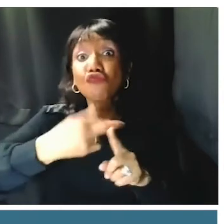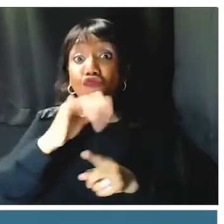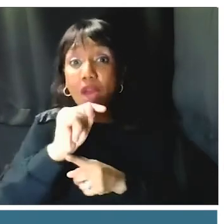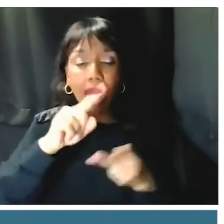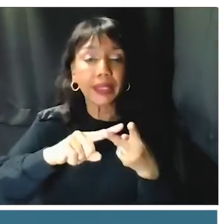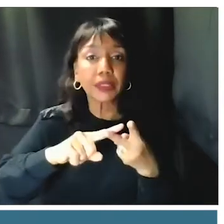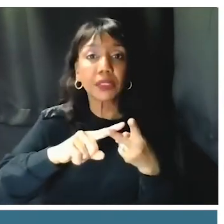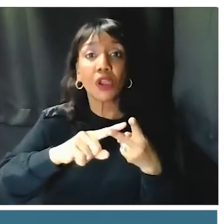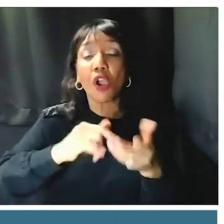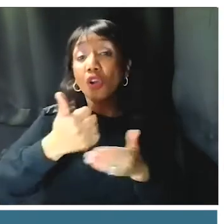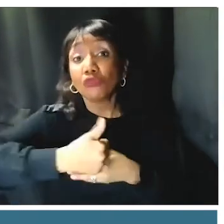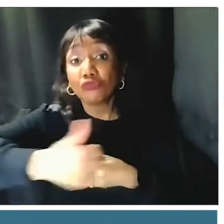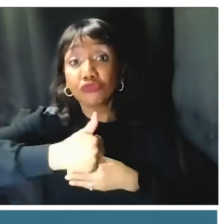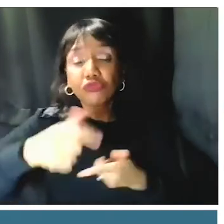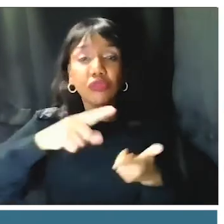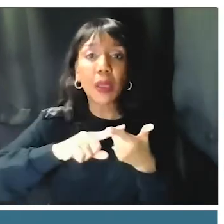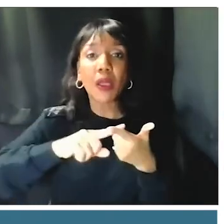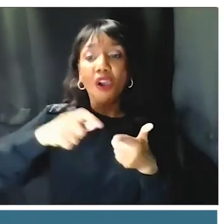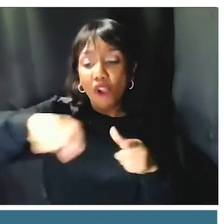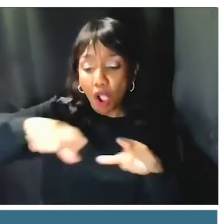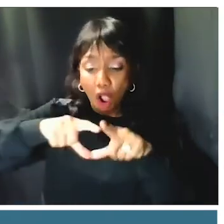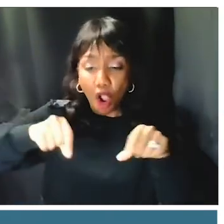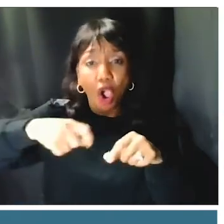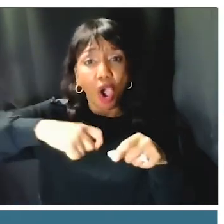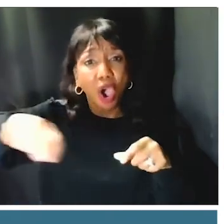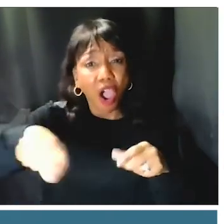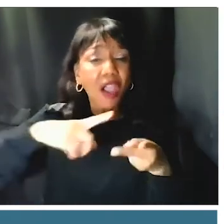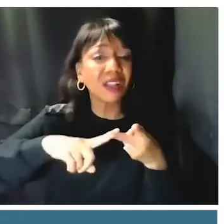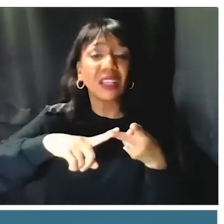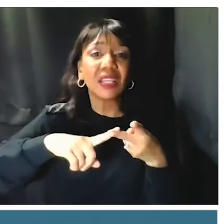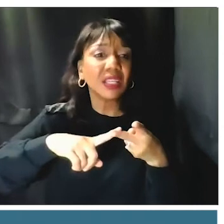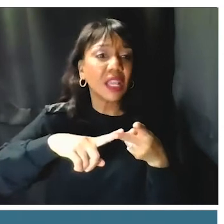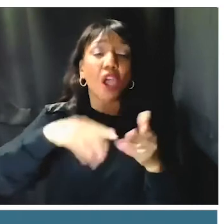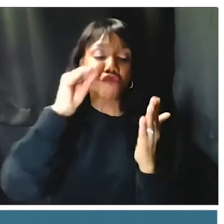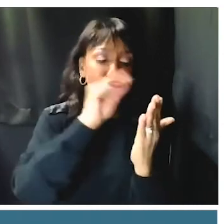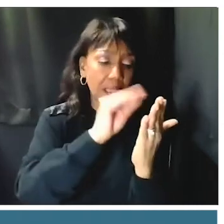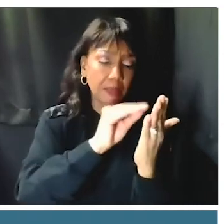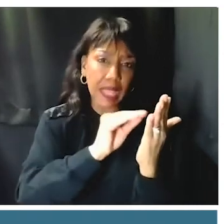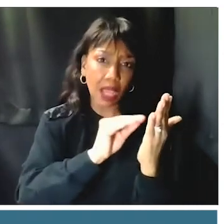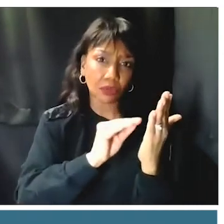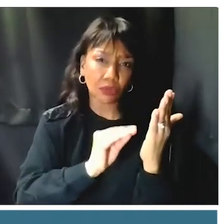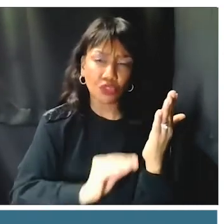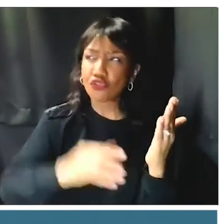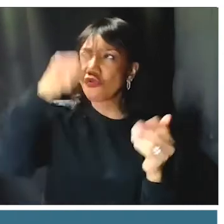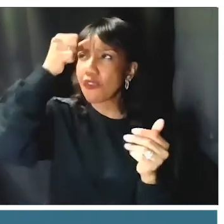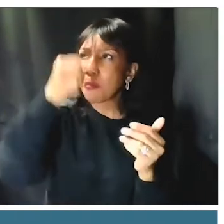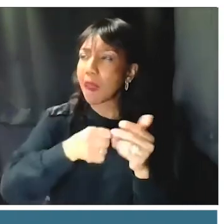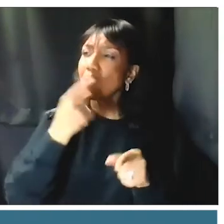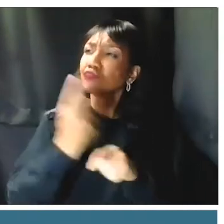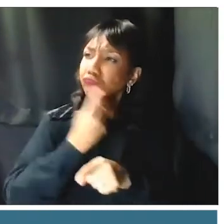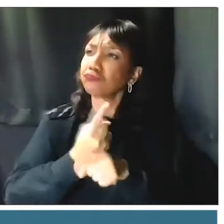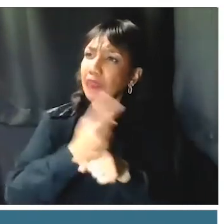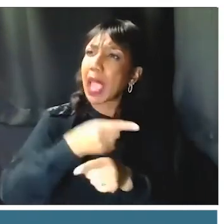rent, car fare, metro payments, etc. Write these expenses down so that you remember the